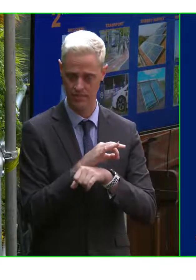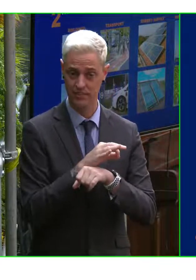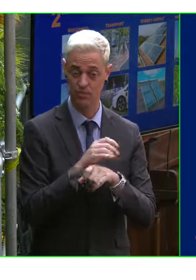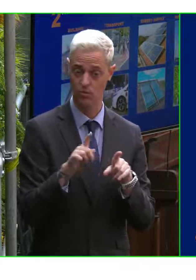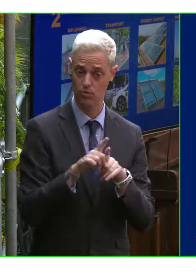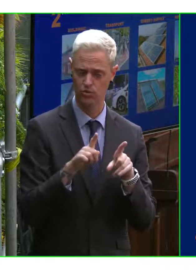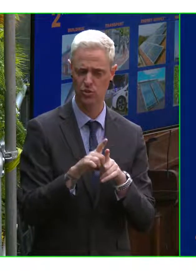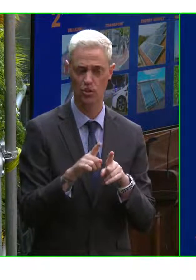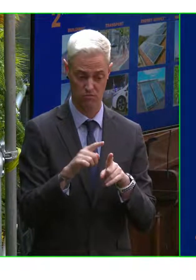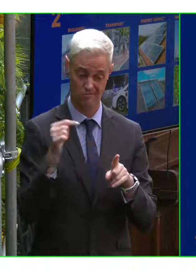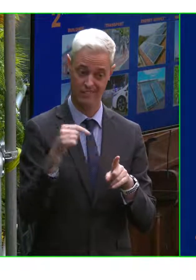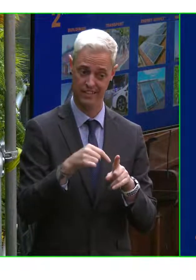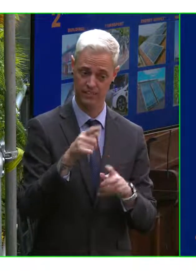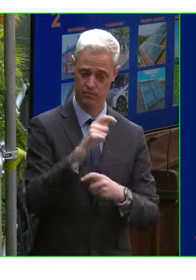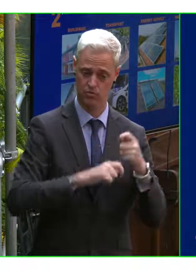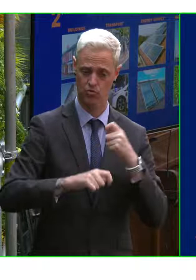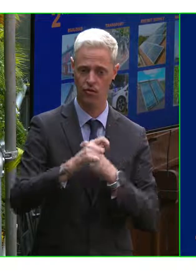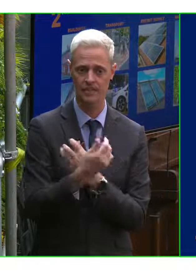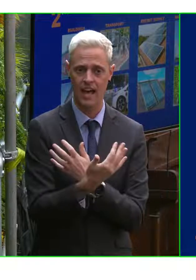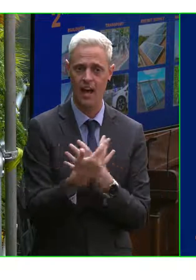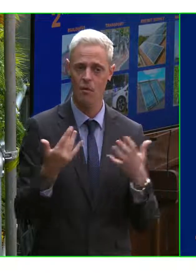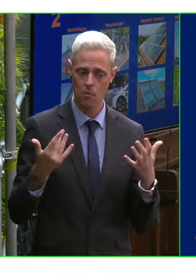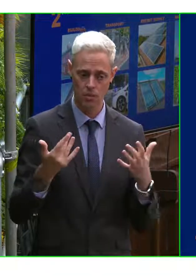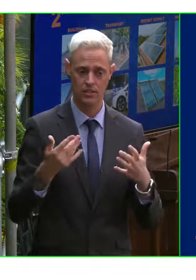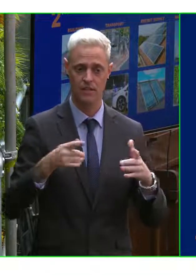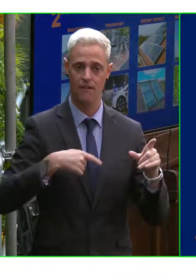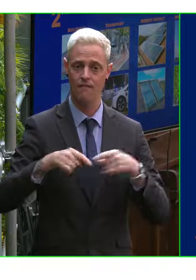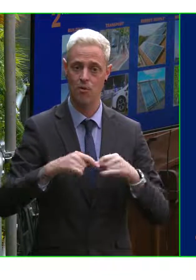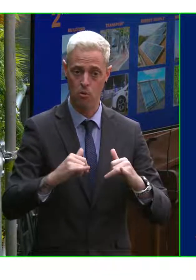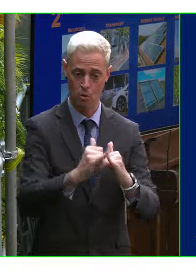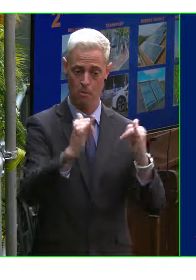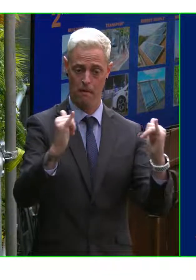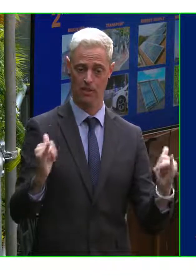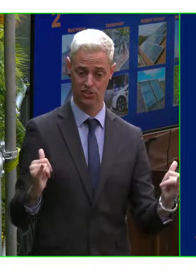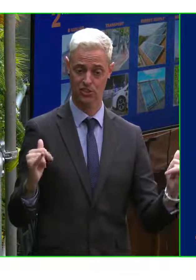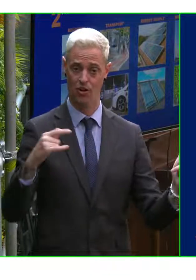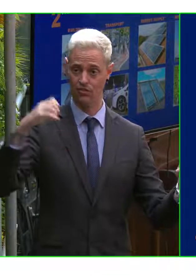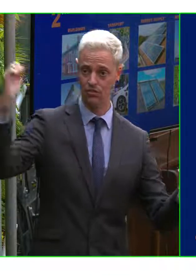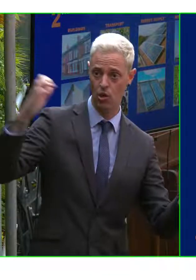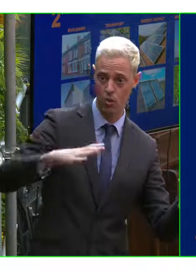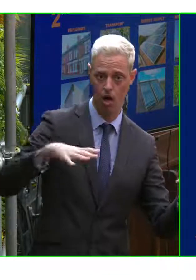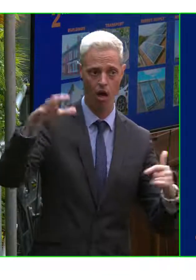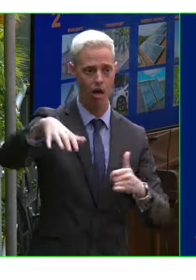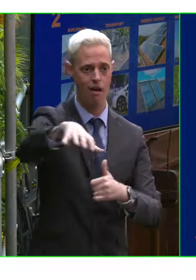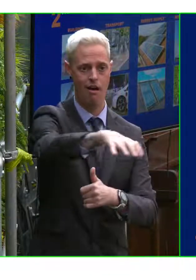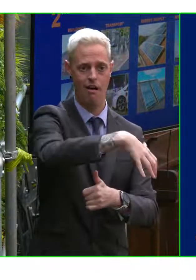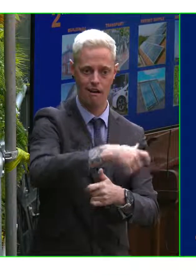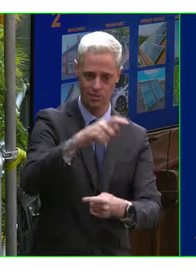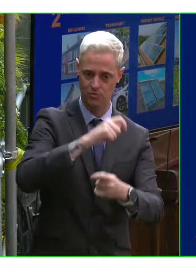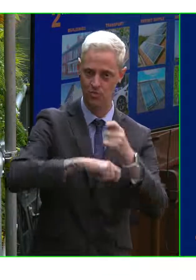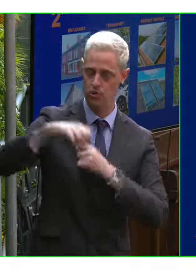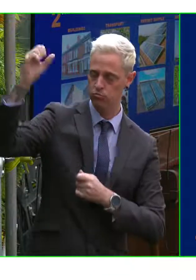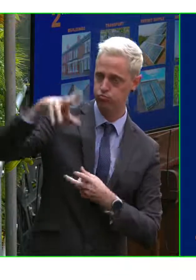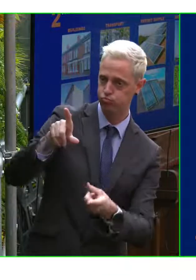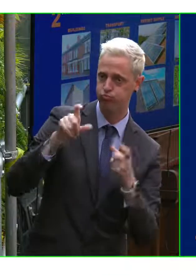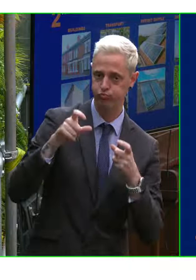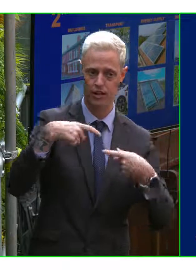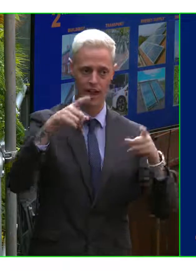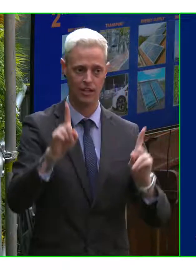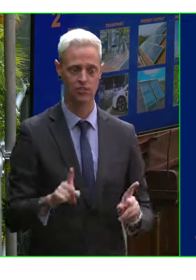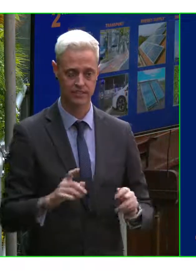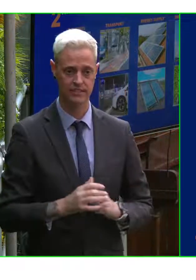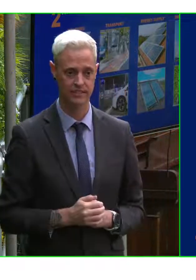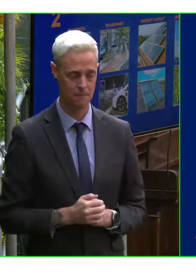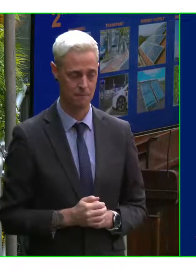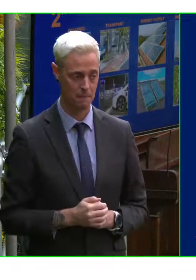many football pitches of solar will we need to cover our city with. And as a footballing city in Manchester, let me tell you that